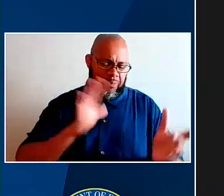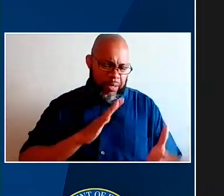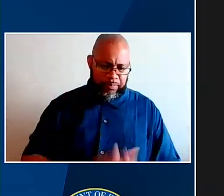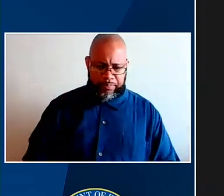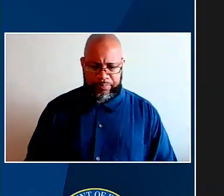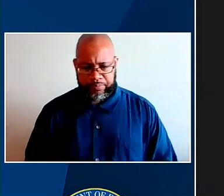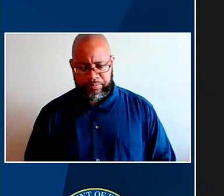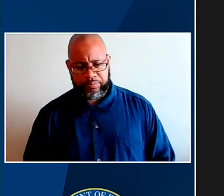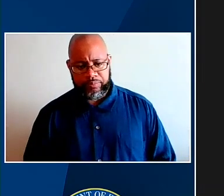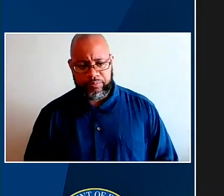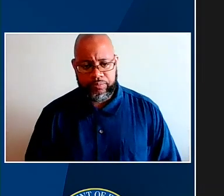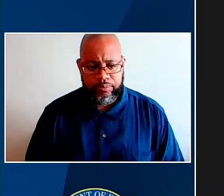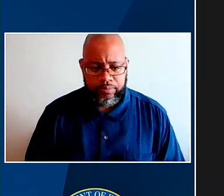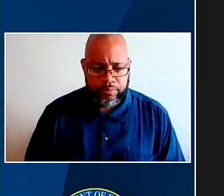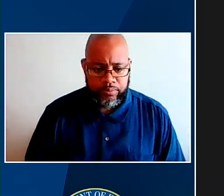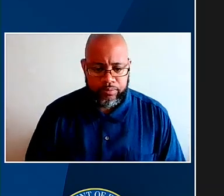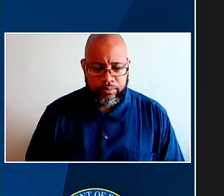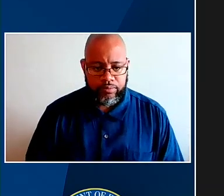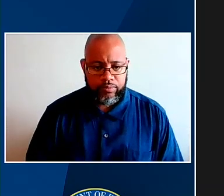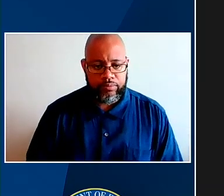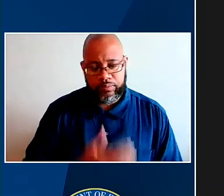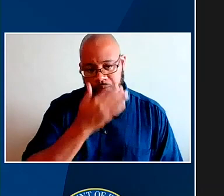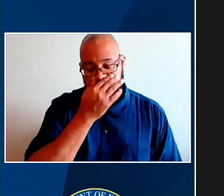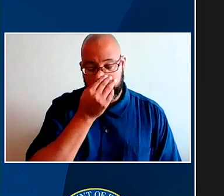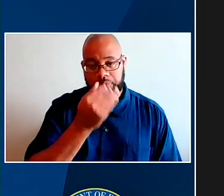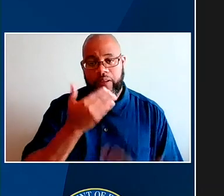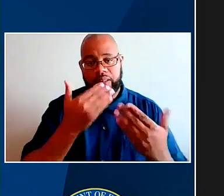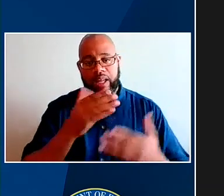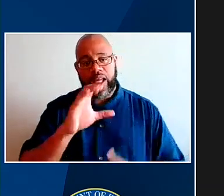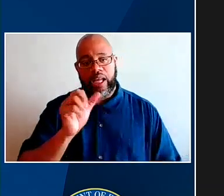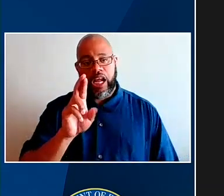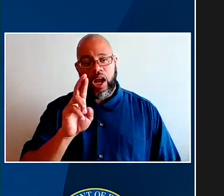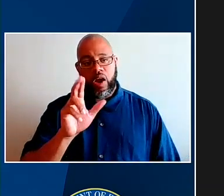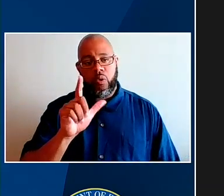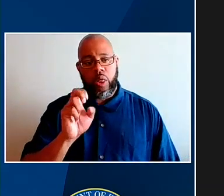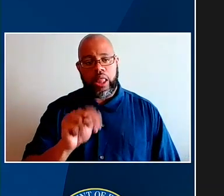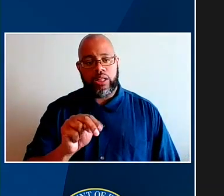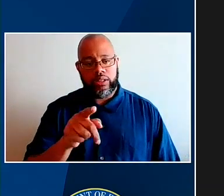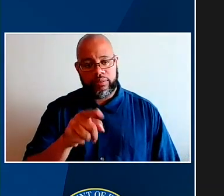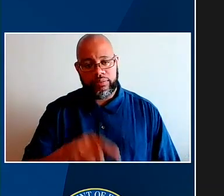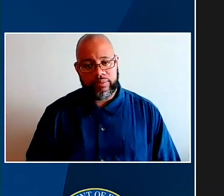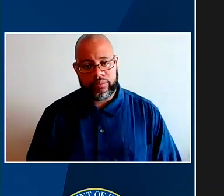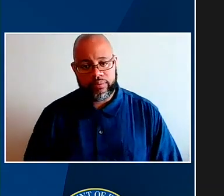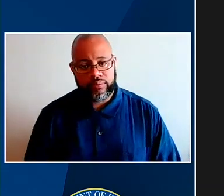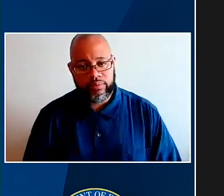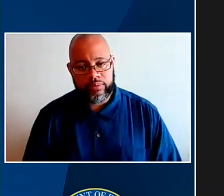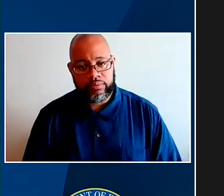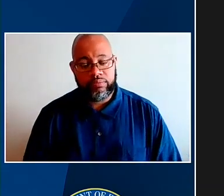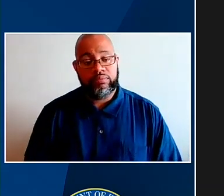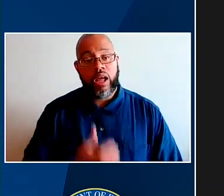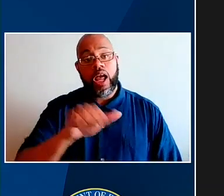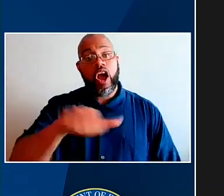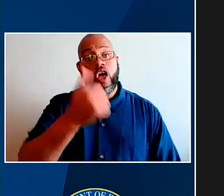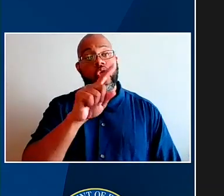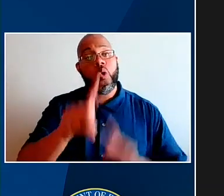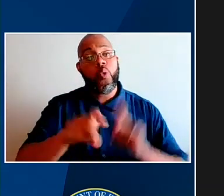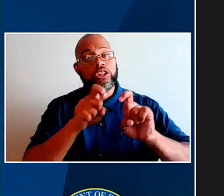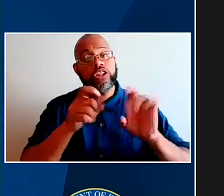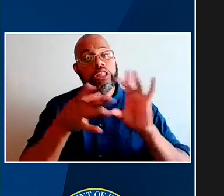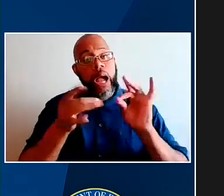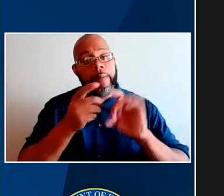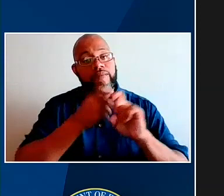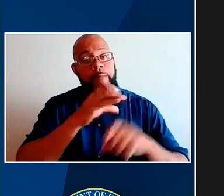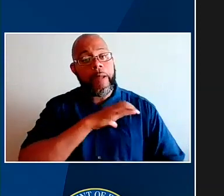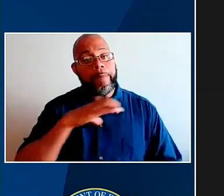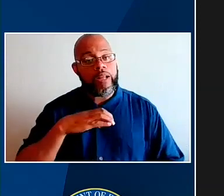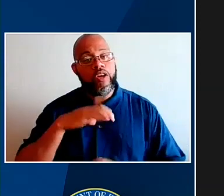Thanks, Carolyn. Any other questions or comments from the committee